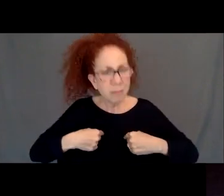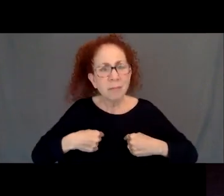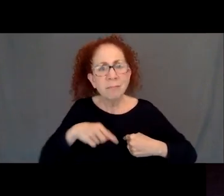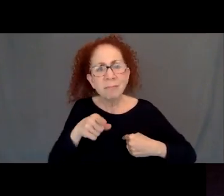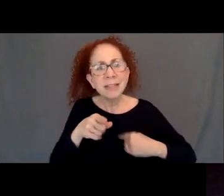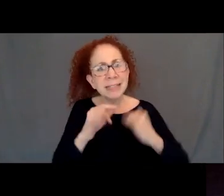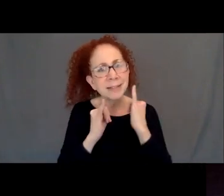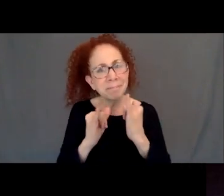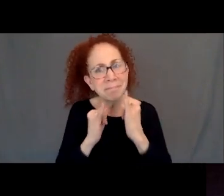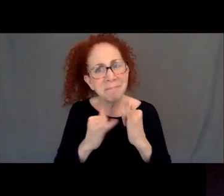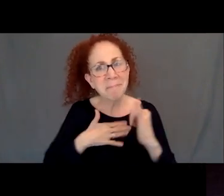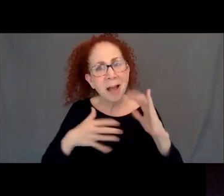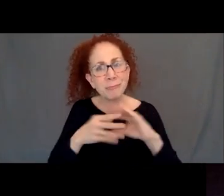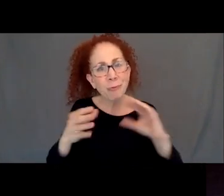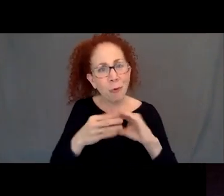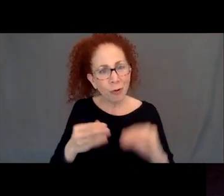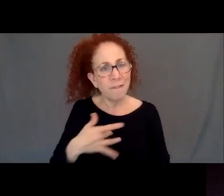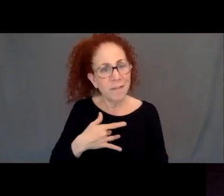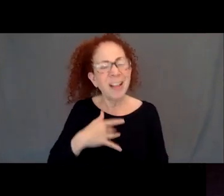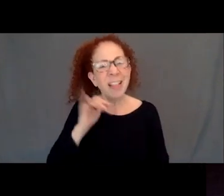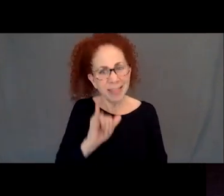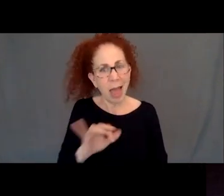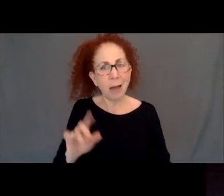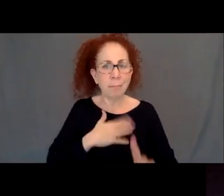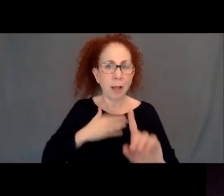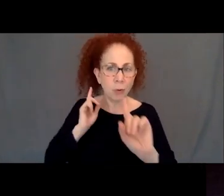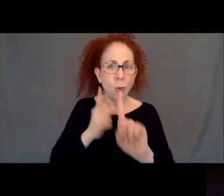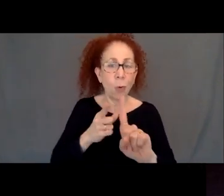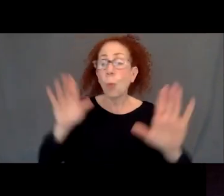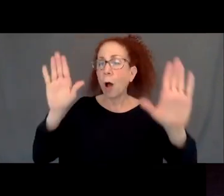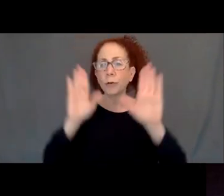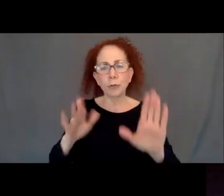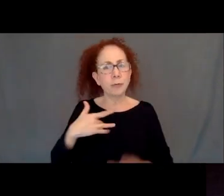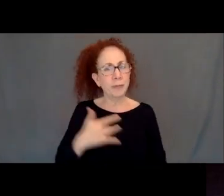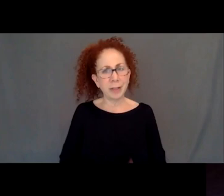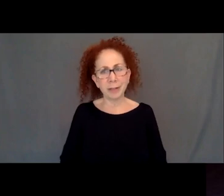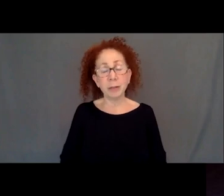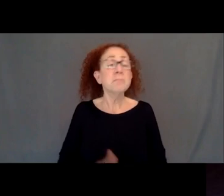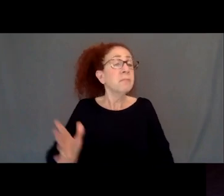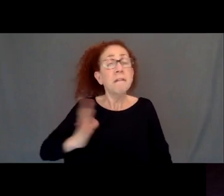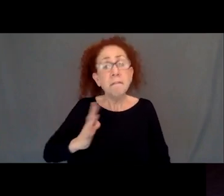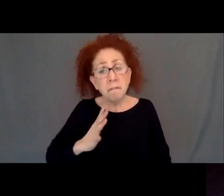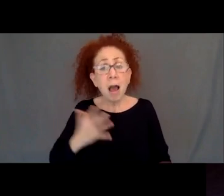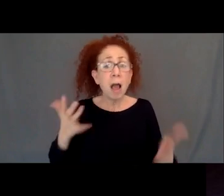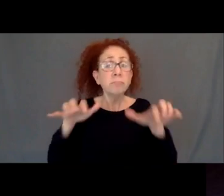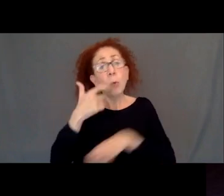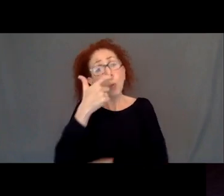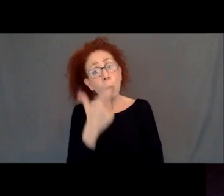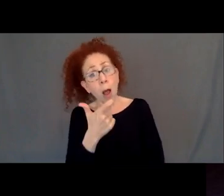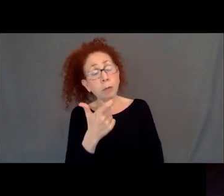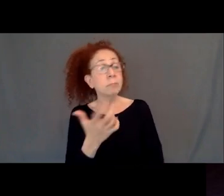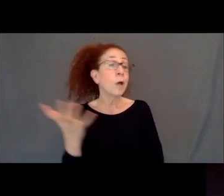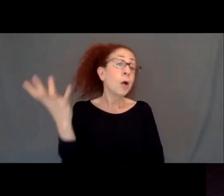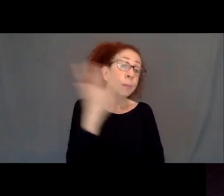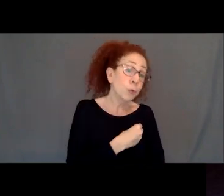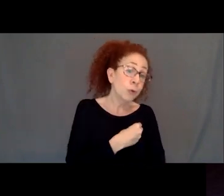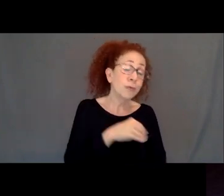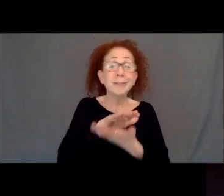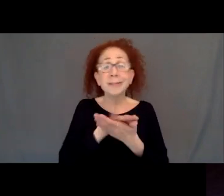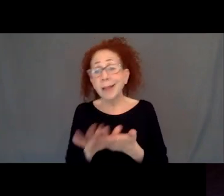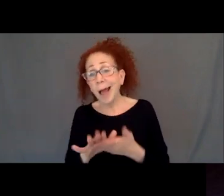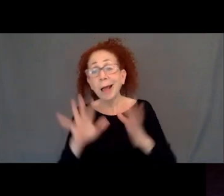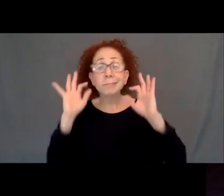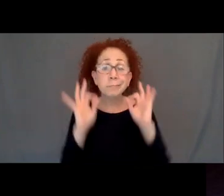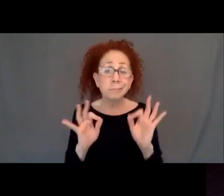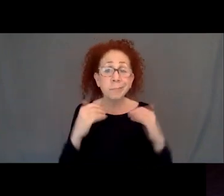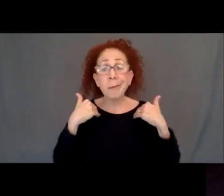their own story inside the work. It's really wonderful to go to a performance and be like, oh, those dancers are beautiful. That's beautiful things. They're doing beautiful